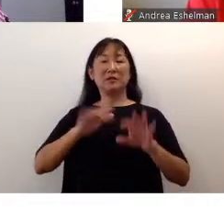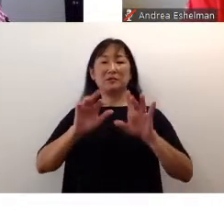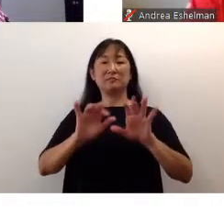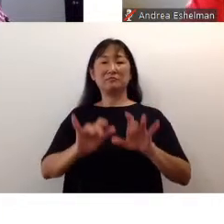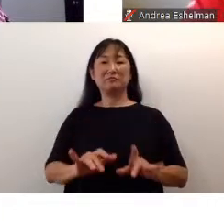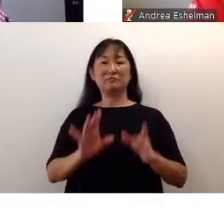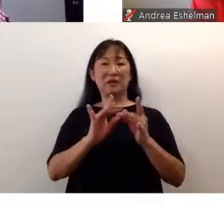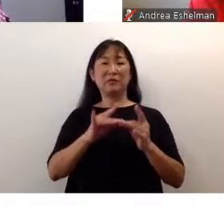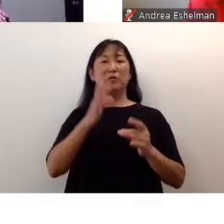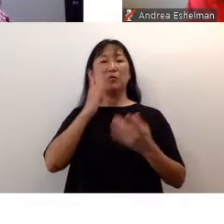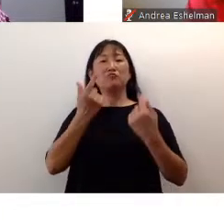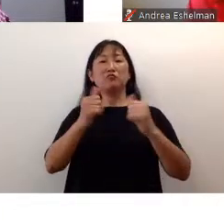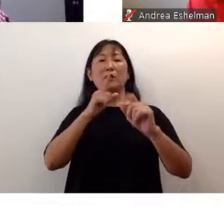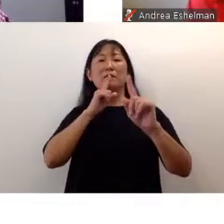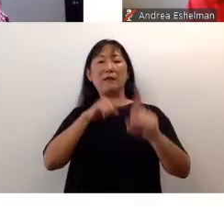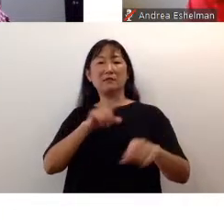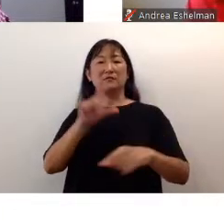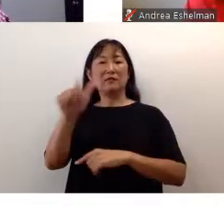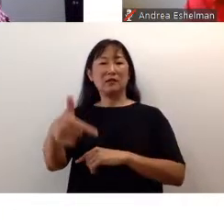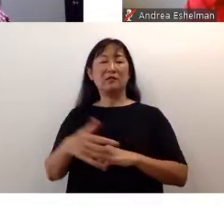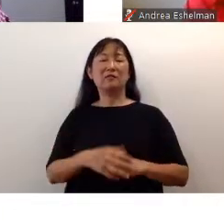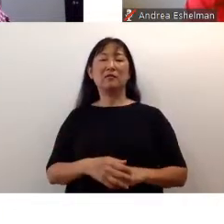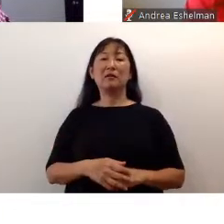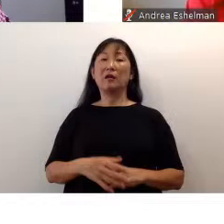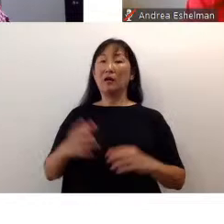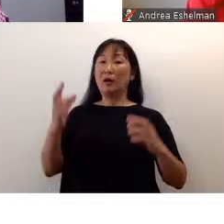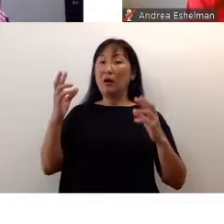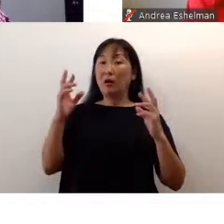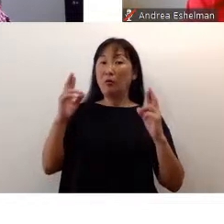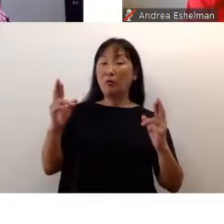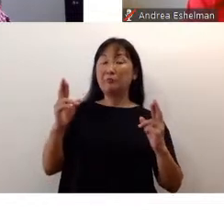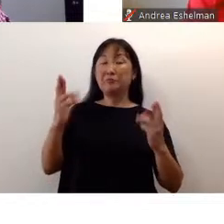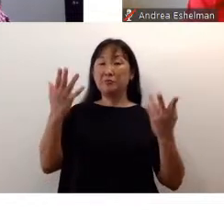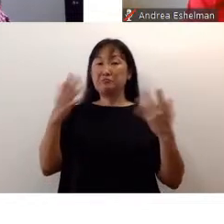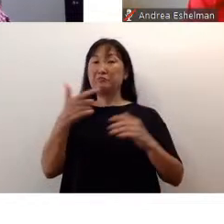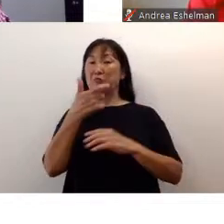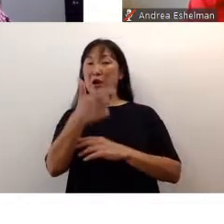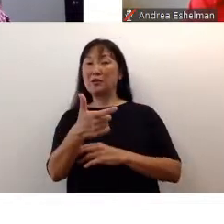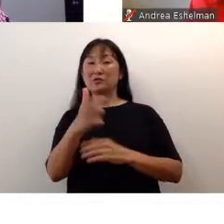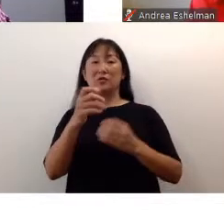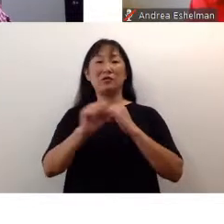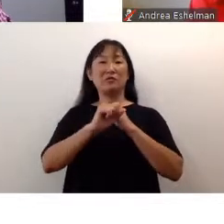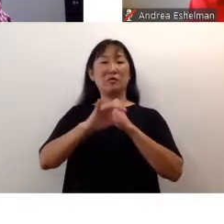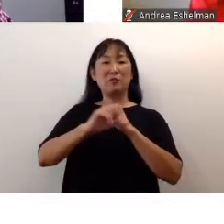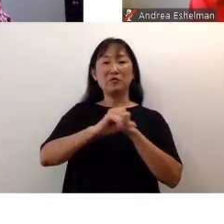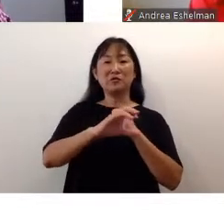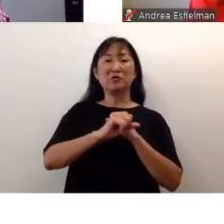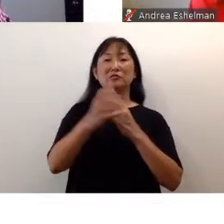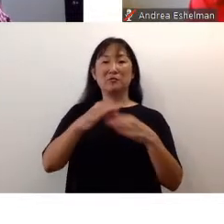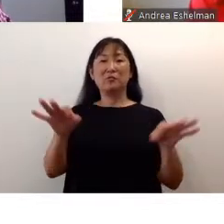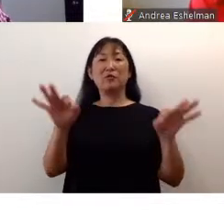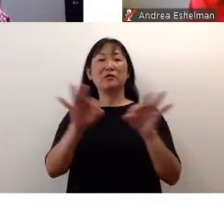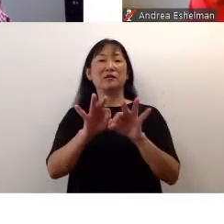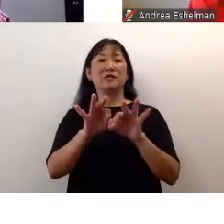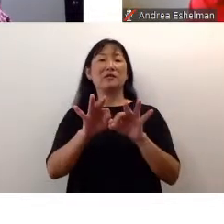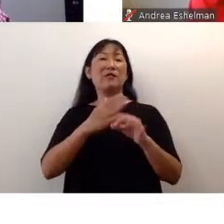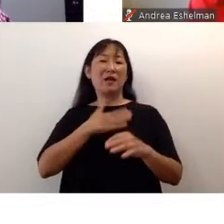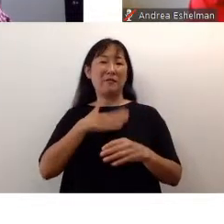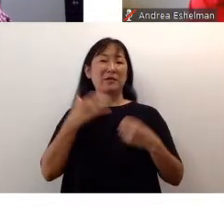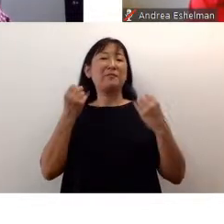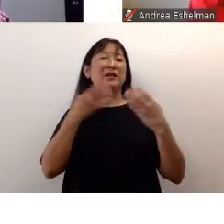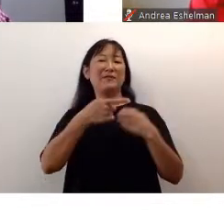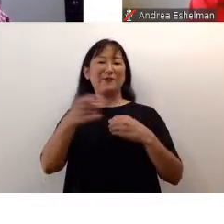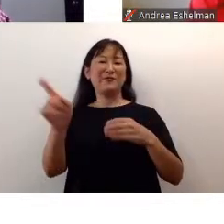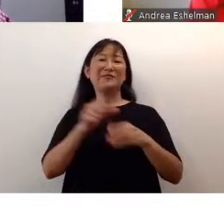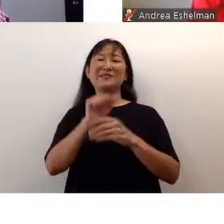later on. I hope you all had a chance to watch our commercial. This was very important, and we are glad that so many of you sent in